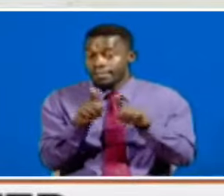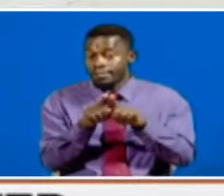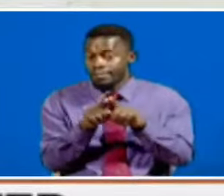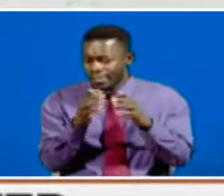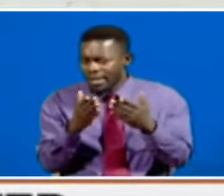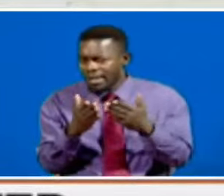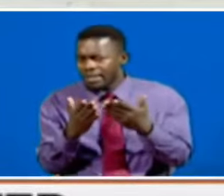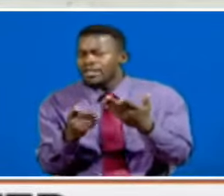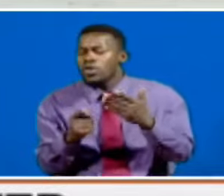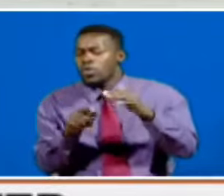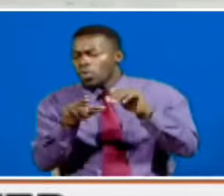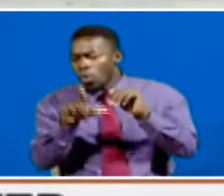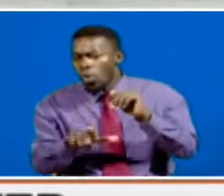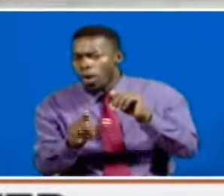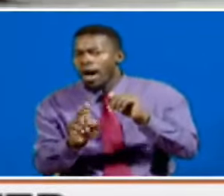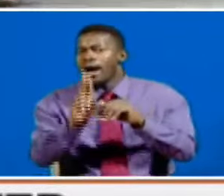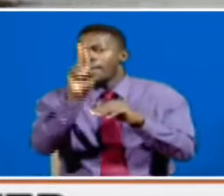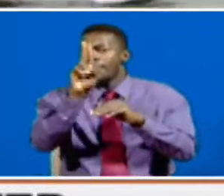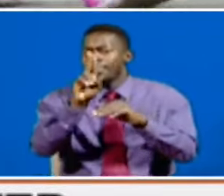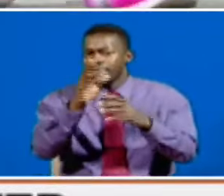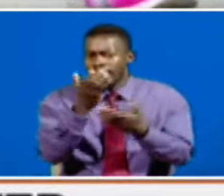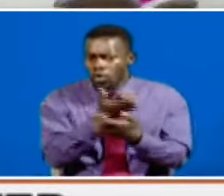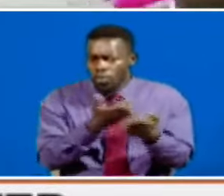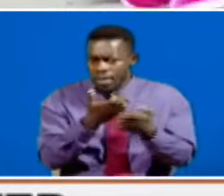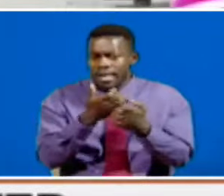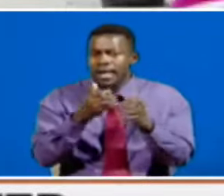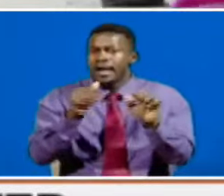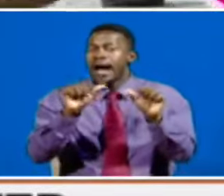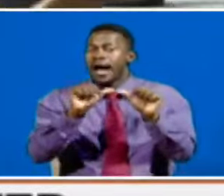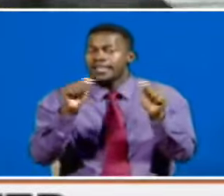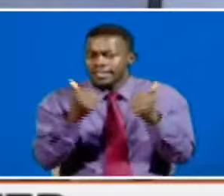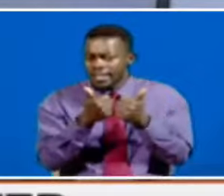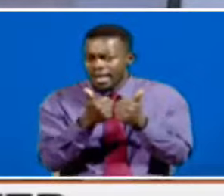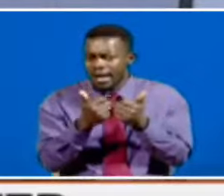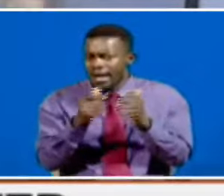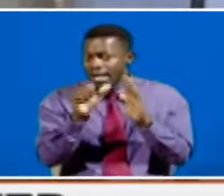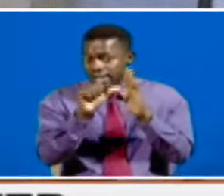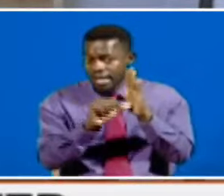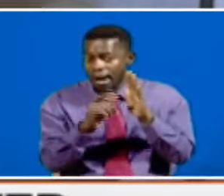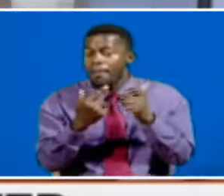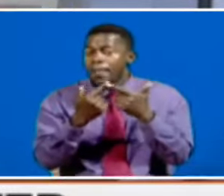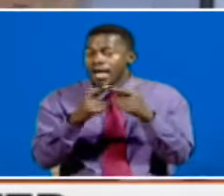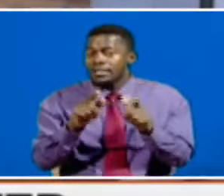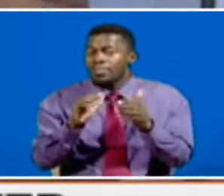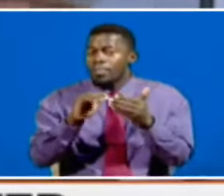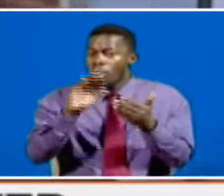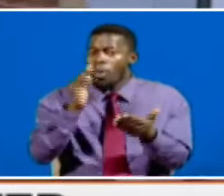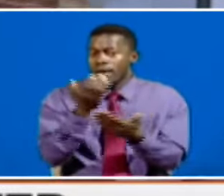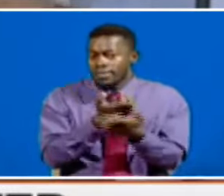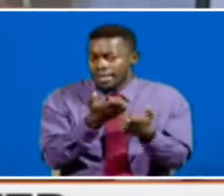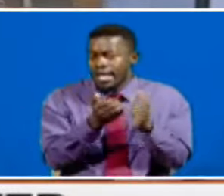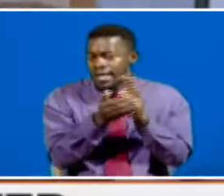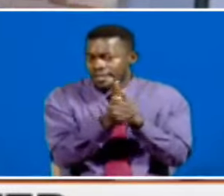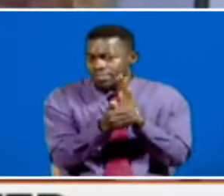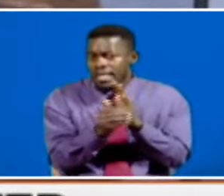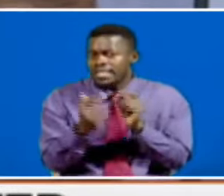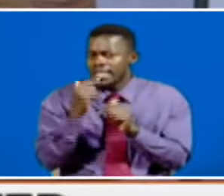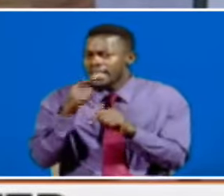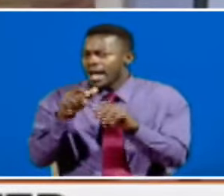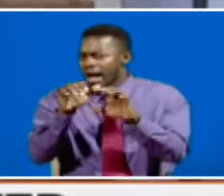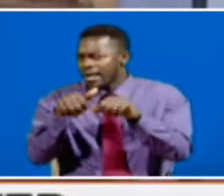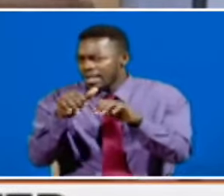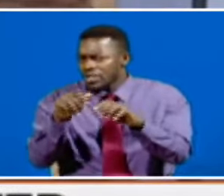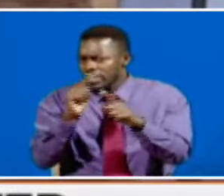bottom-up economic transformation agenda. But upon scrutiny, economists have said that the provision for agricultural